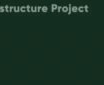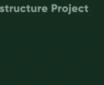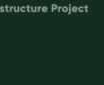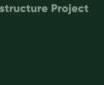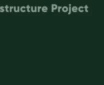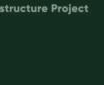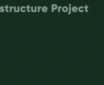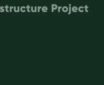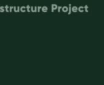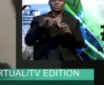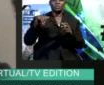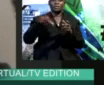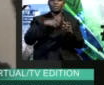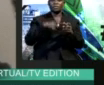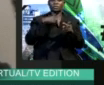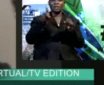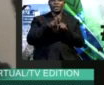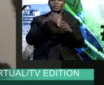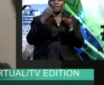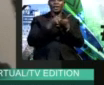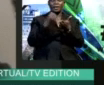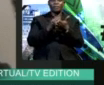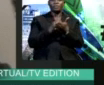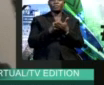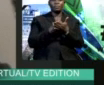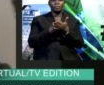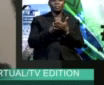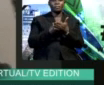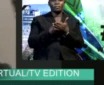using Lagos as the economic and industrial